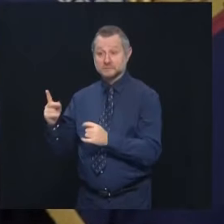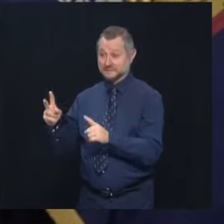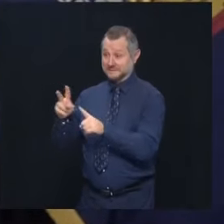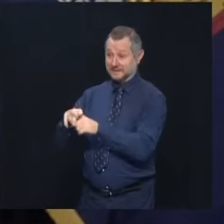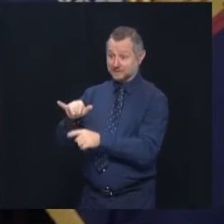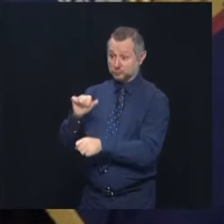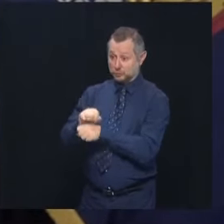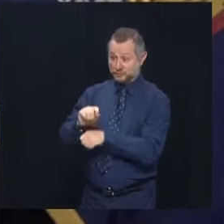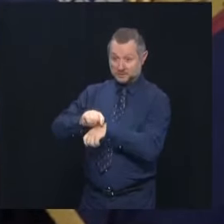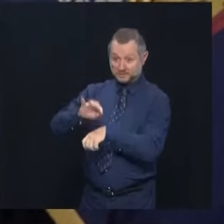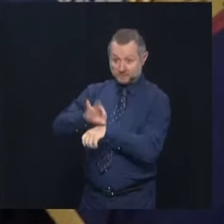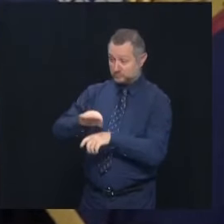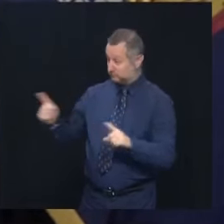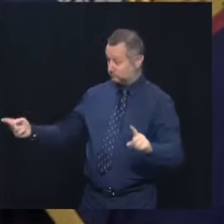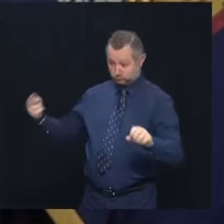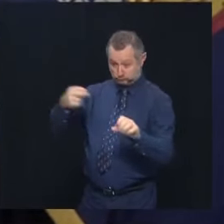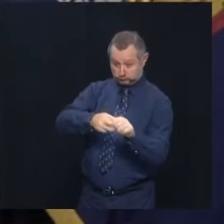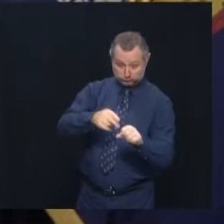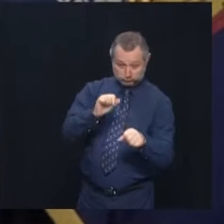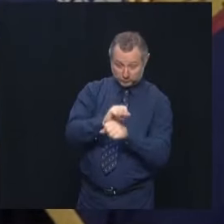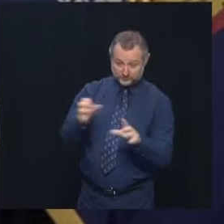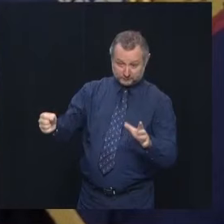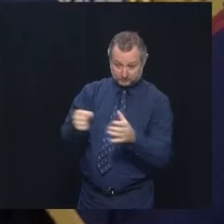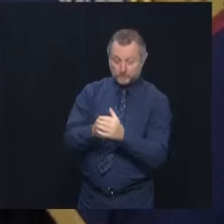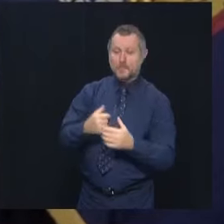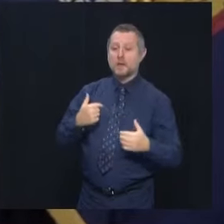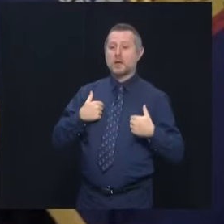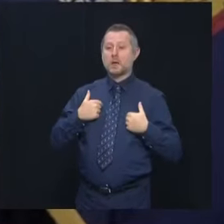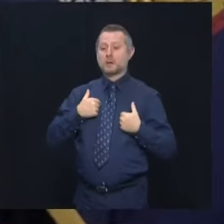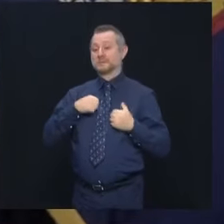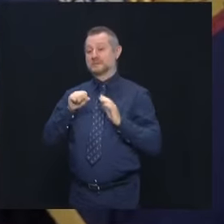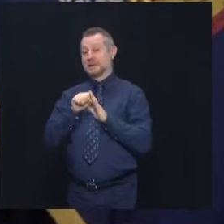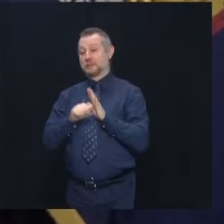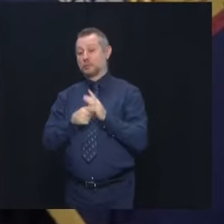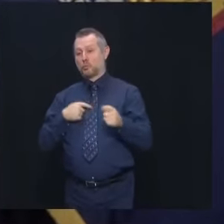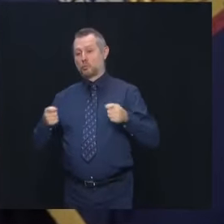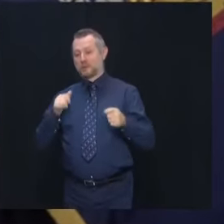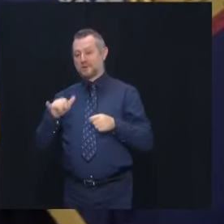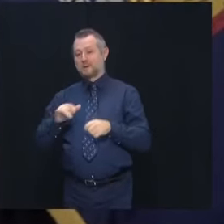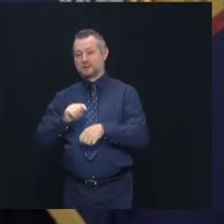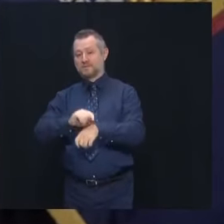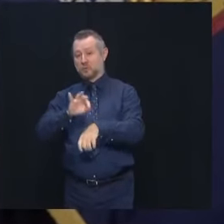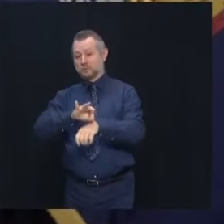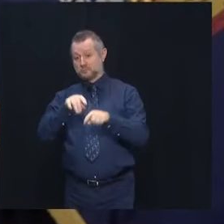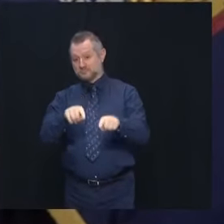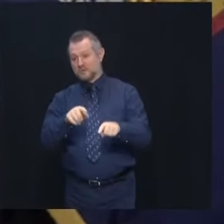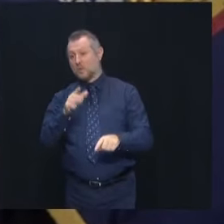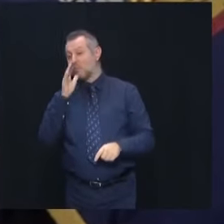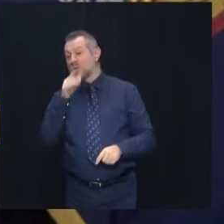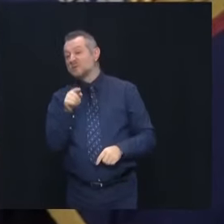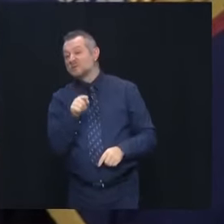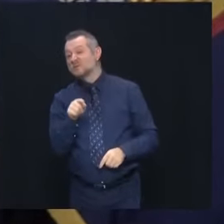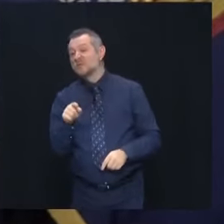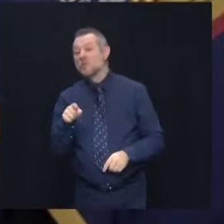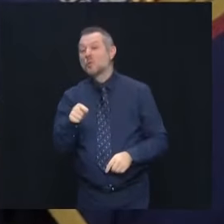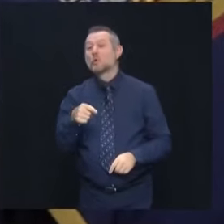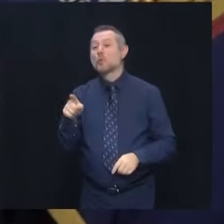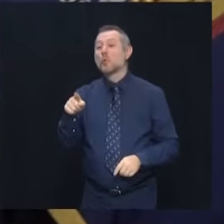force. I'm the state person running the task force. I say you're going to be stationed in front of